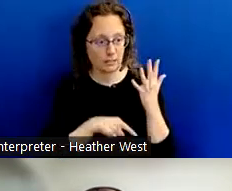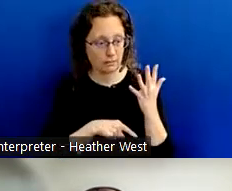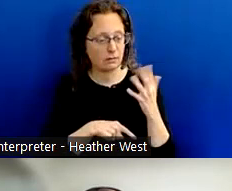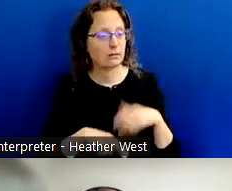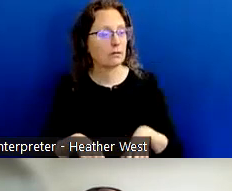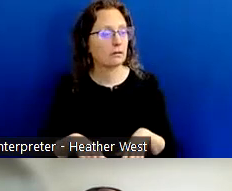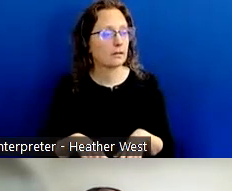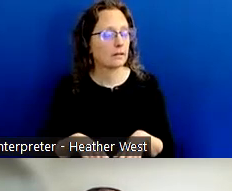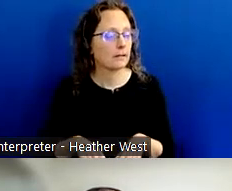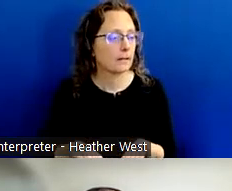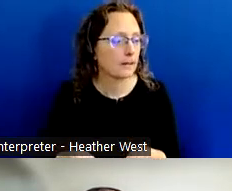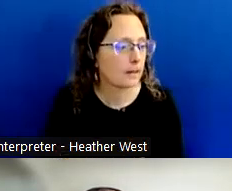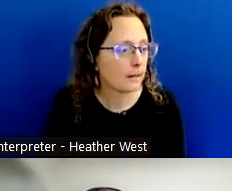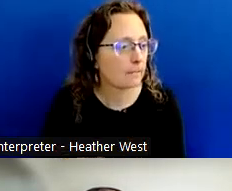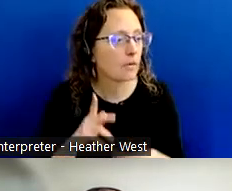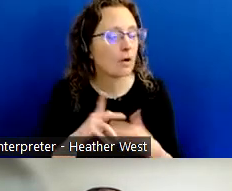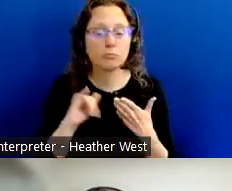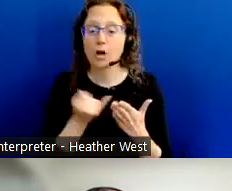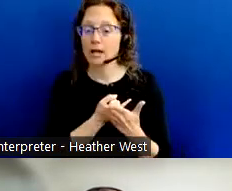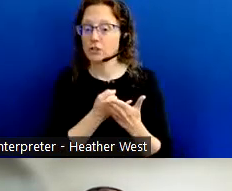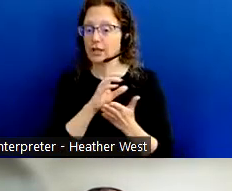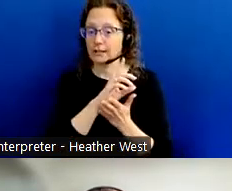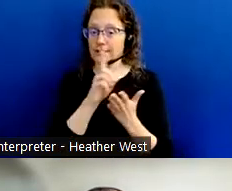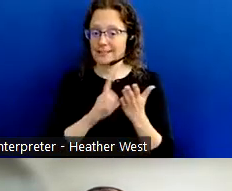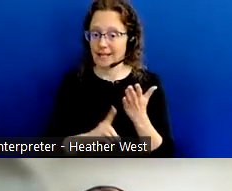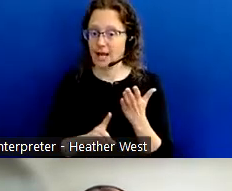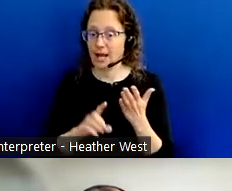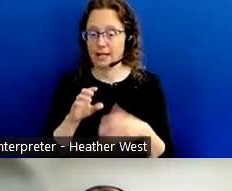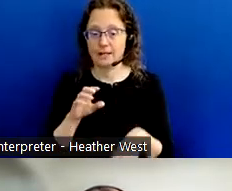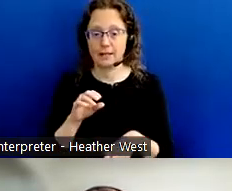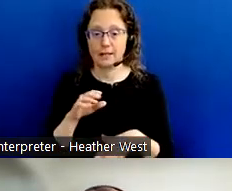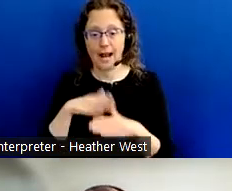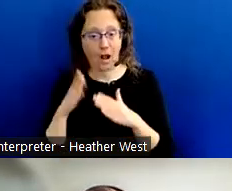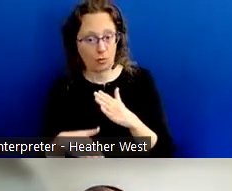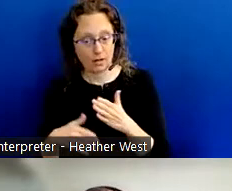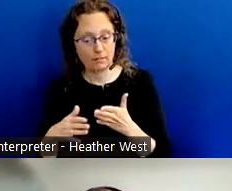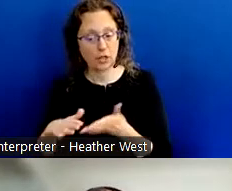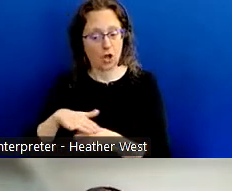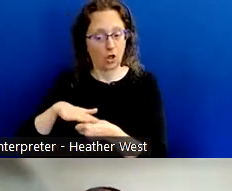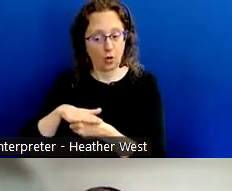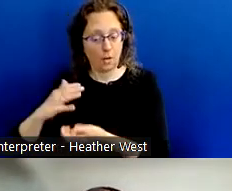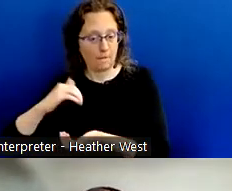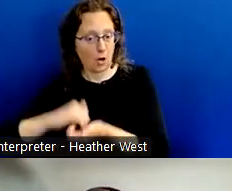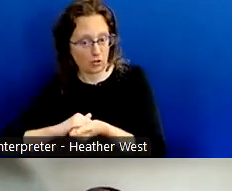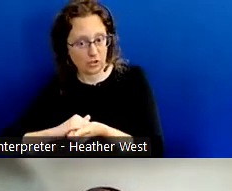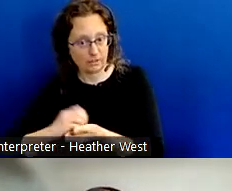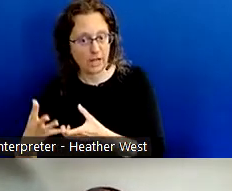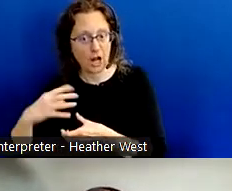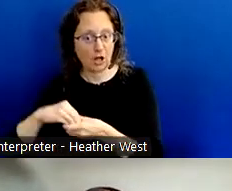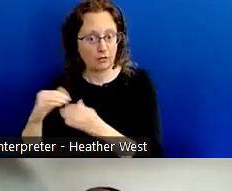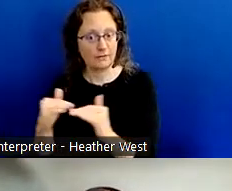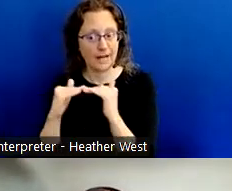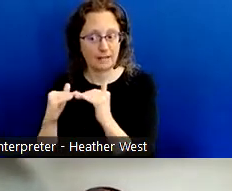populations, project design and outcomes, local partnerships, and inclusive and equitable